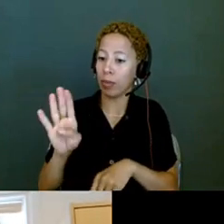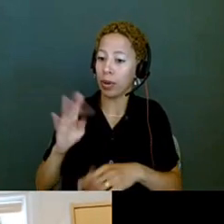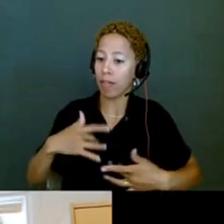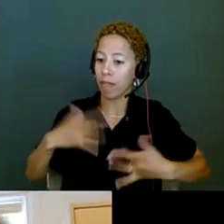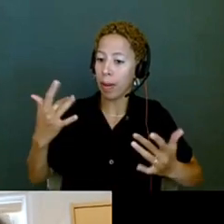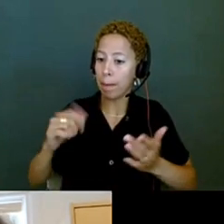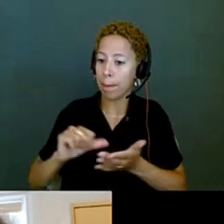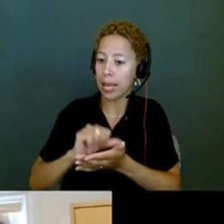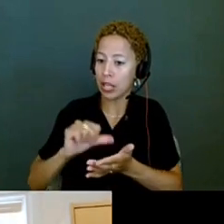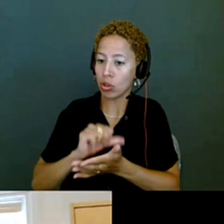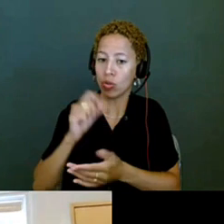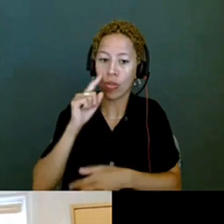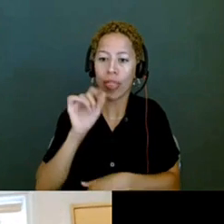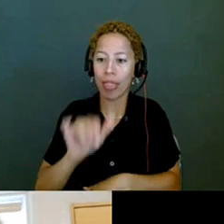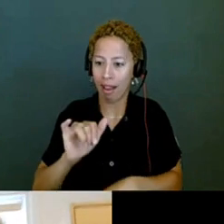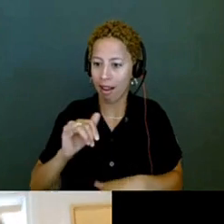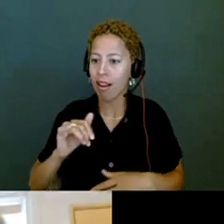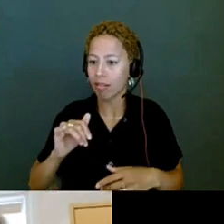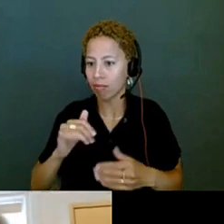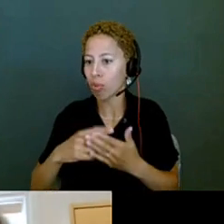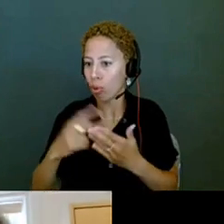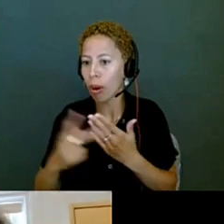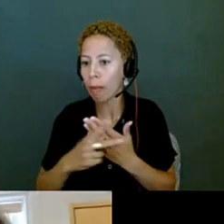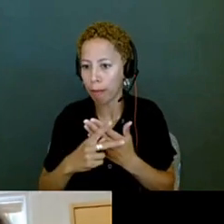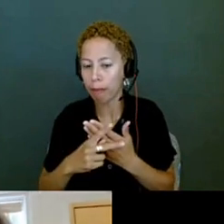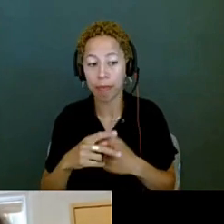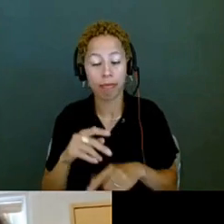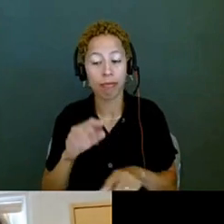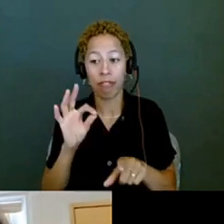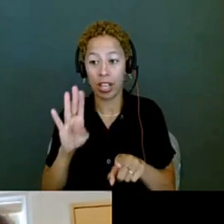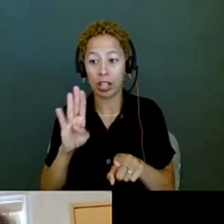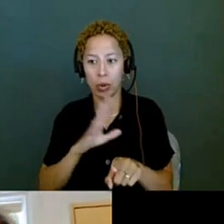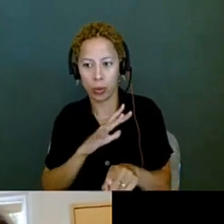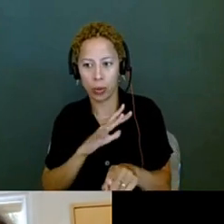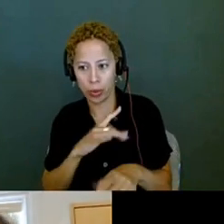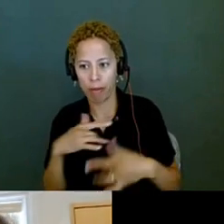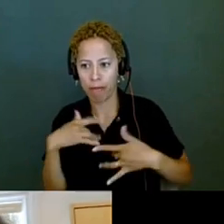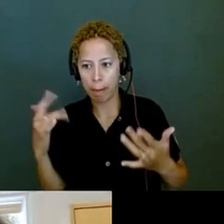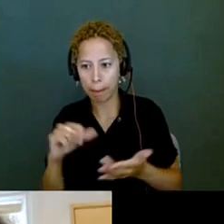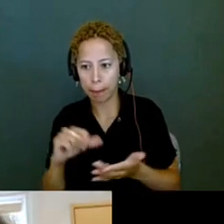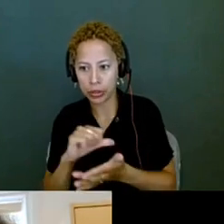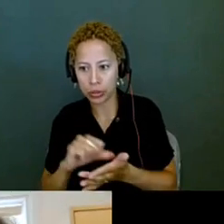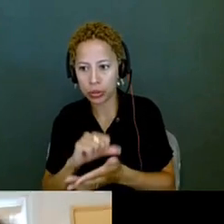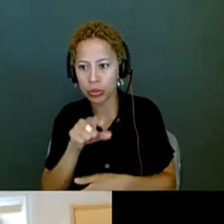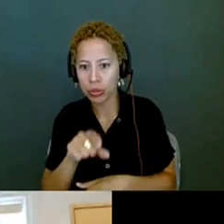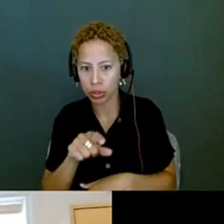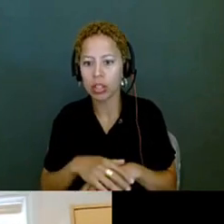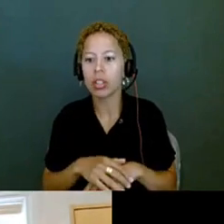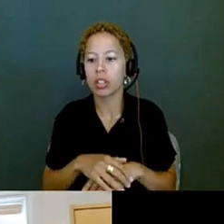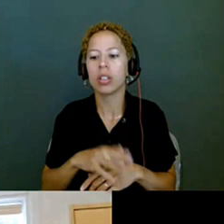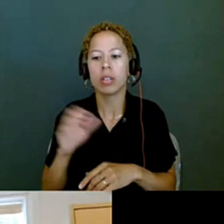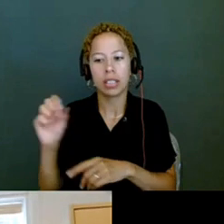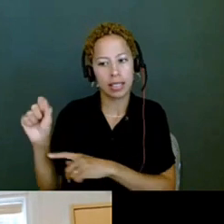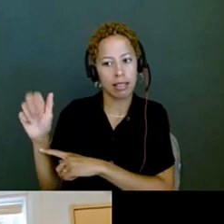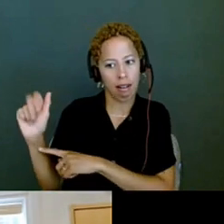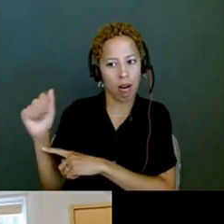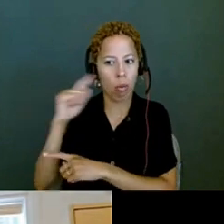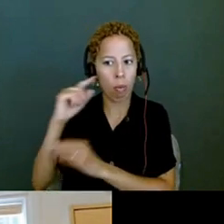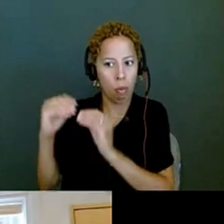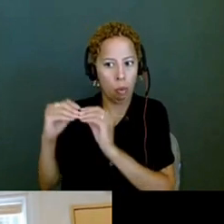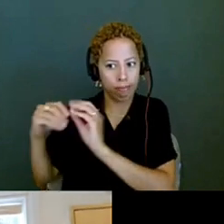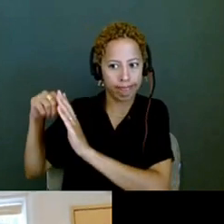helpful uses for Facebook. Actually, you'll see even more of that with Sarah's, I believe.